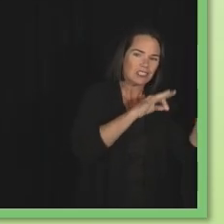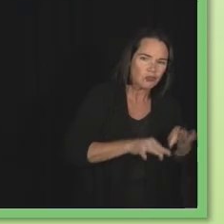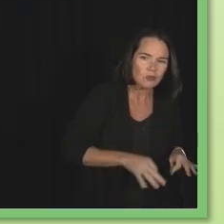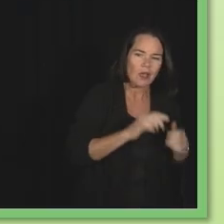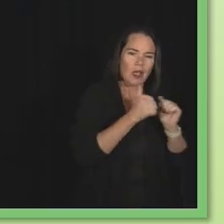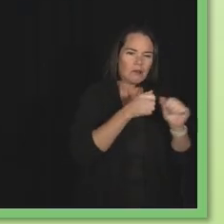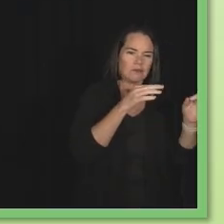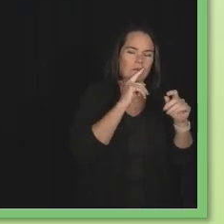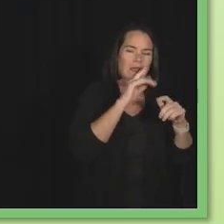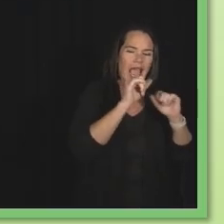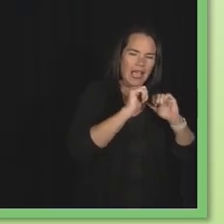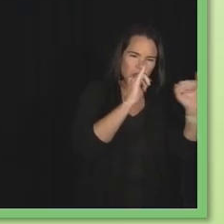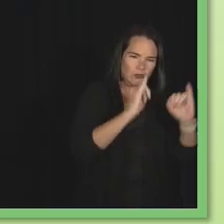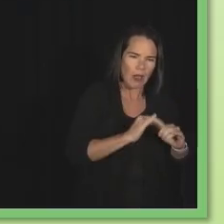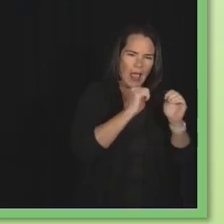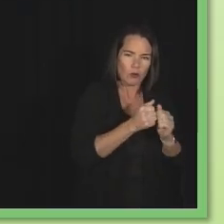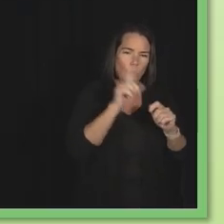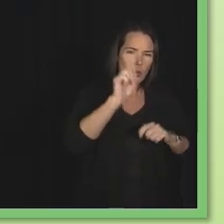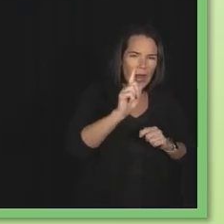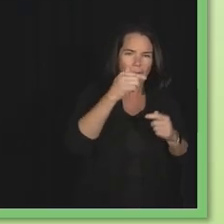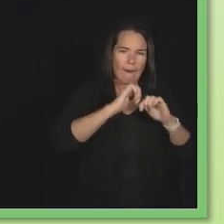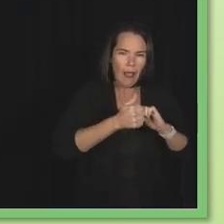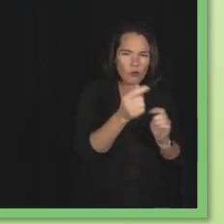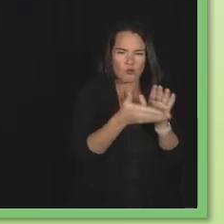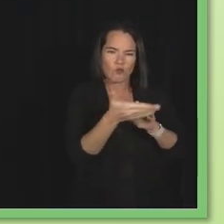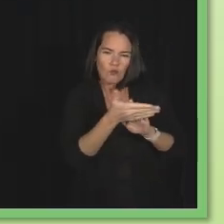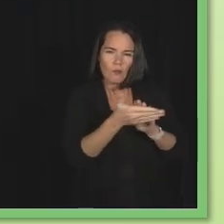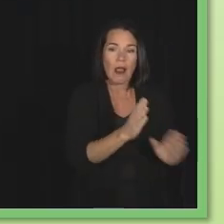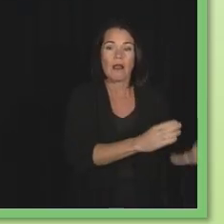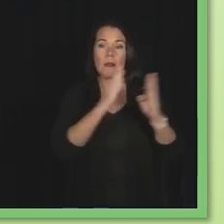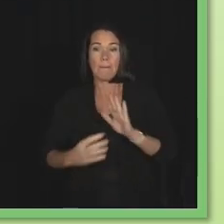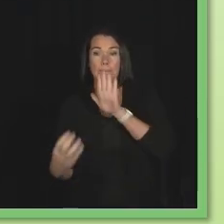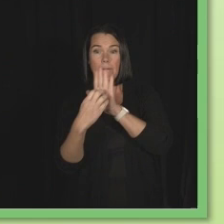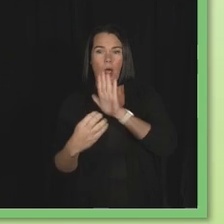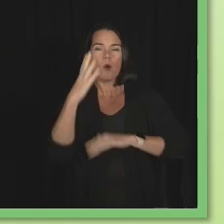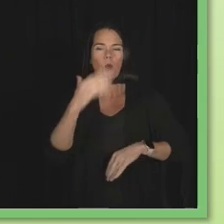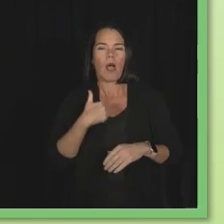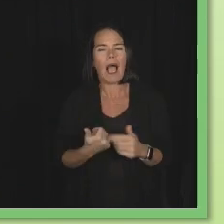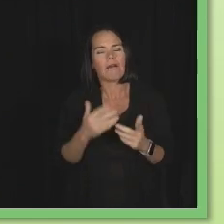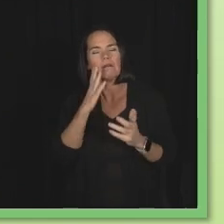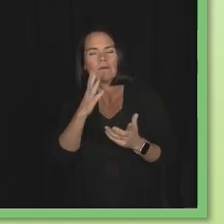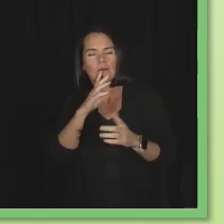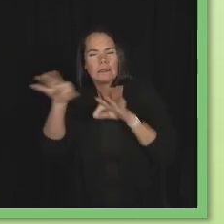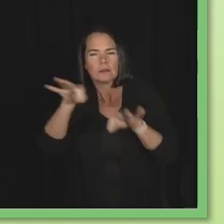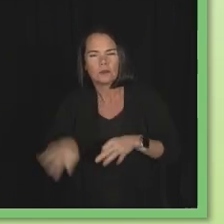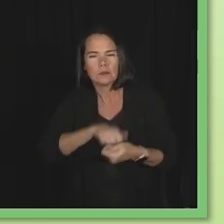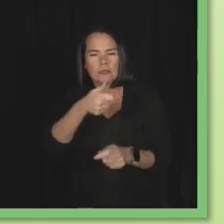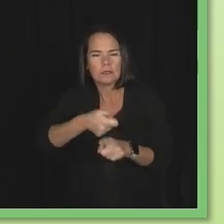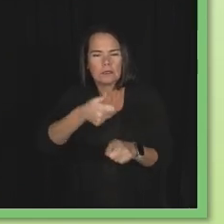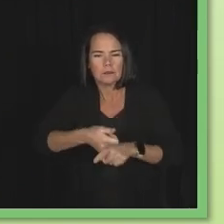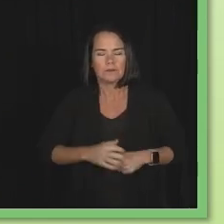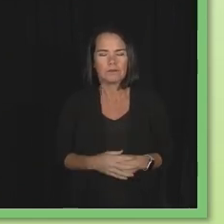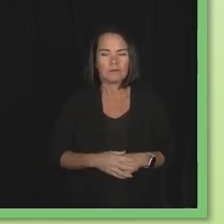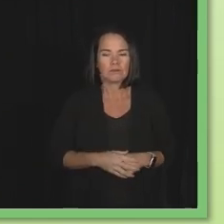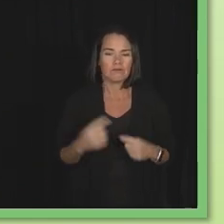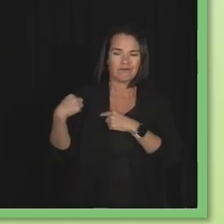to route. And in the body, you'll find the context itself. Until today, we will never